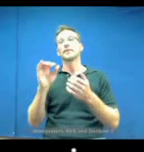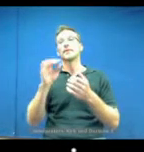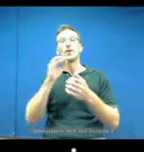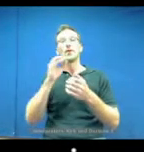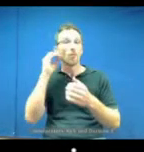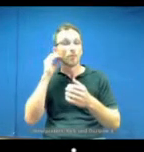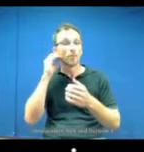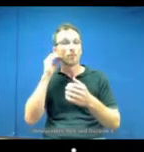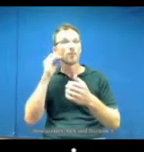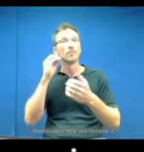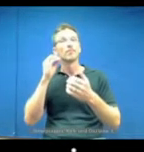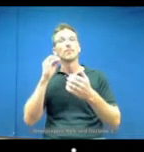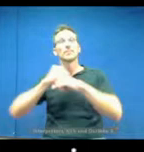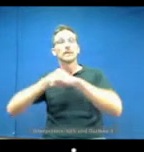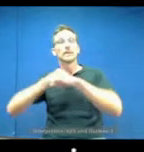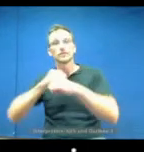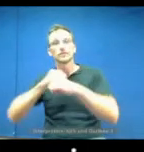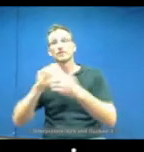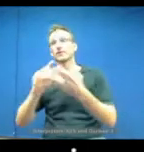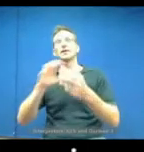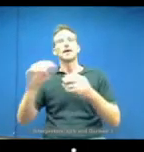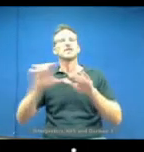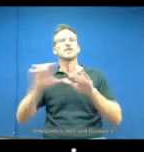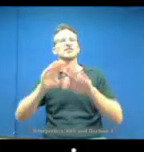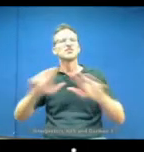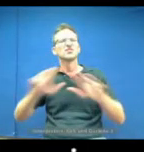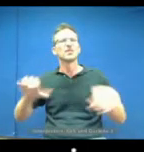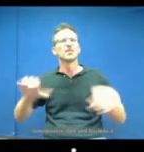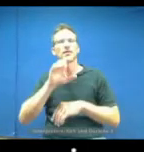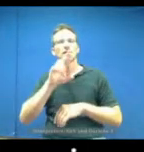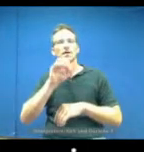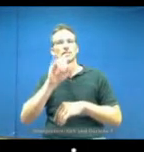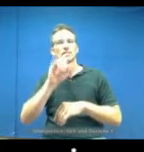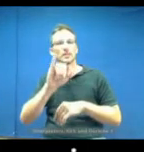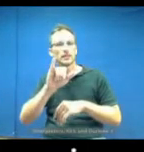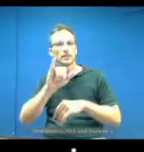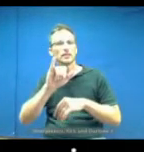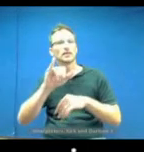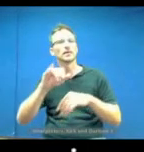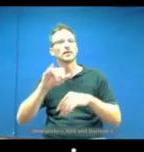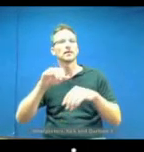provisions. Oh, that's a slide or so behind, so it's coming.